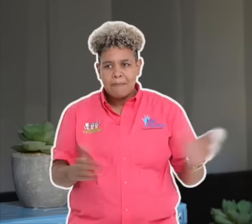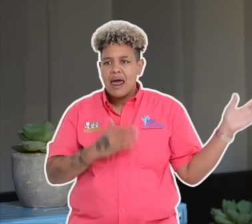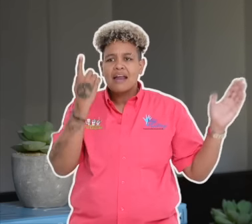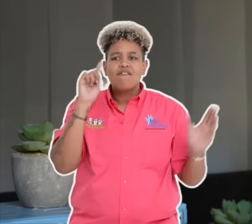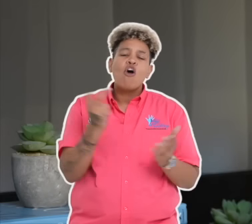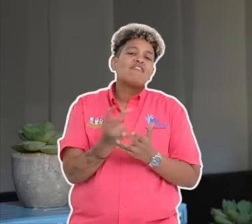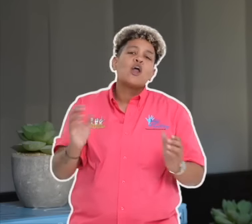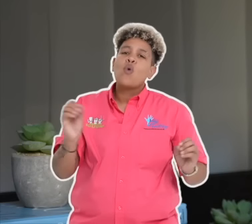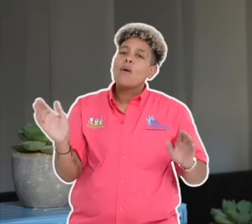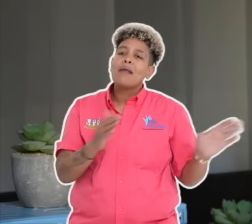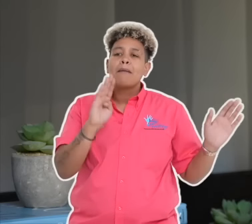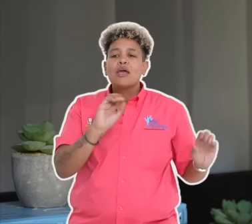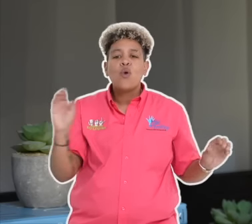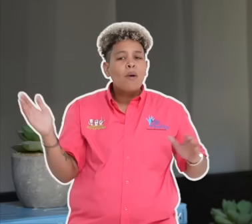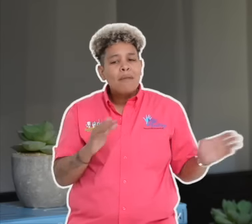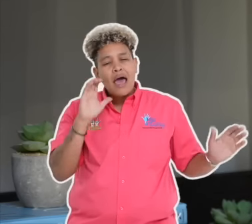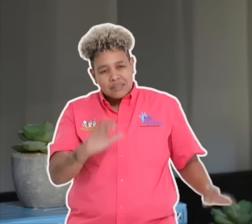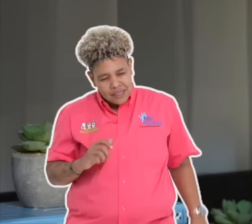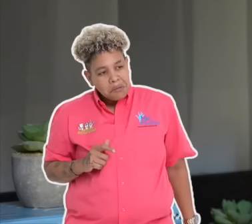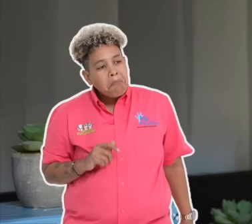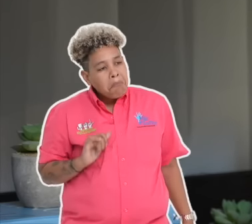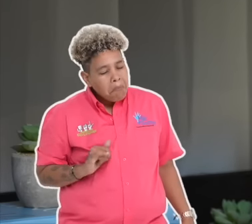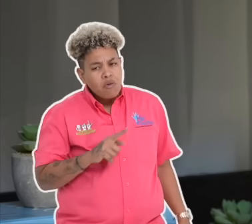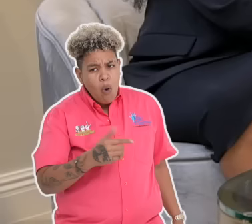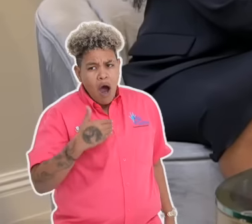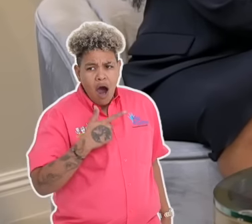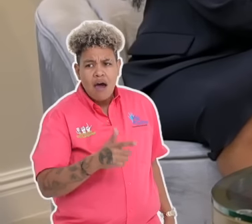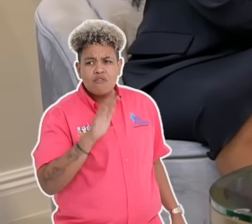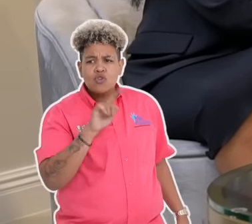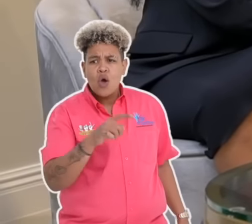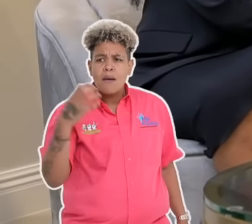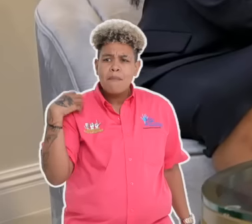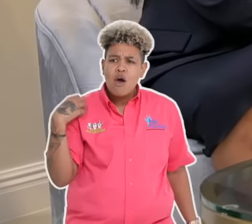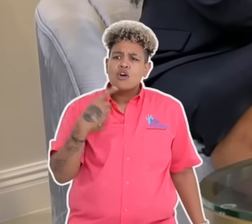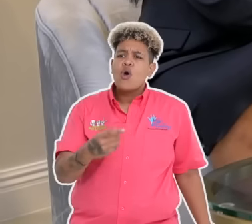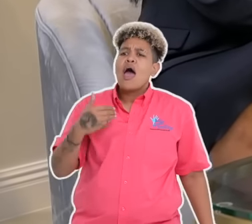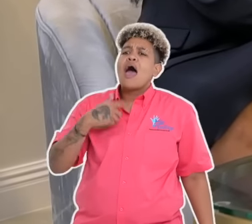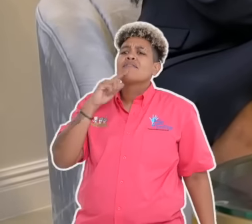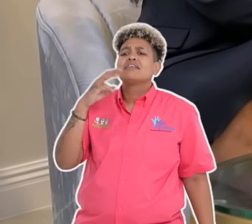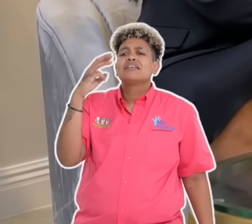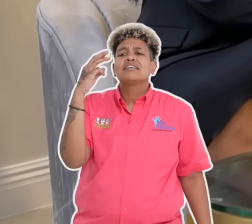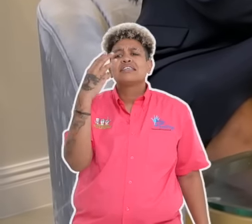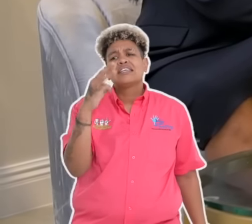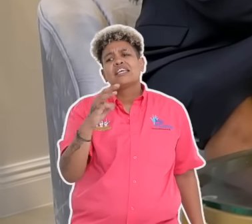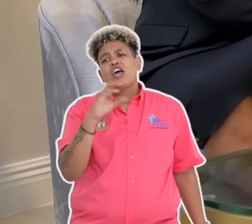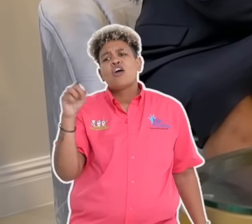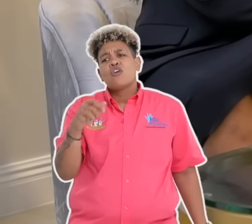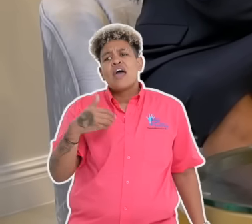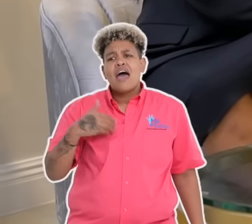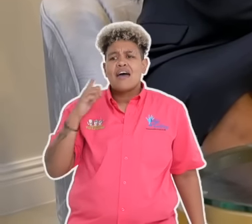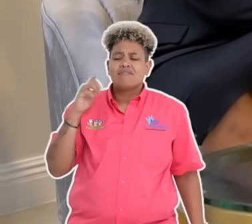option. So there's no plan, no, there's no plan B, no plan C. So you have, you are a boss. You have like